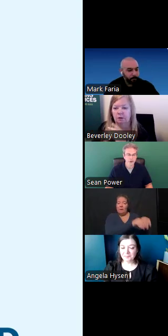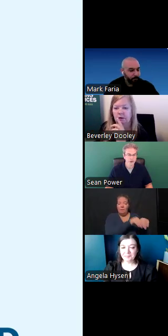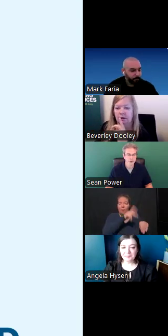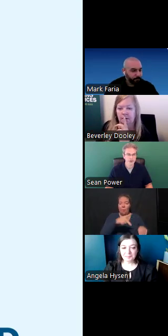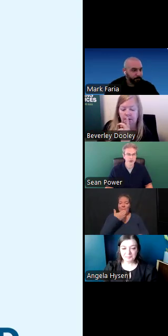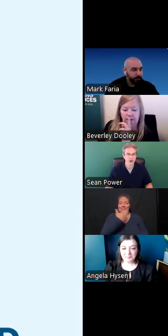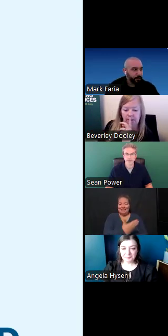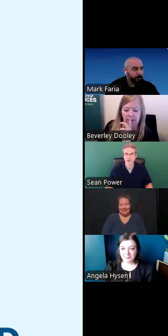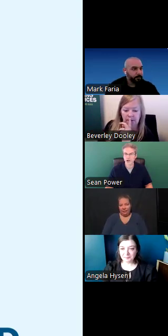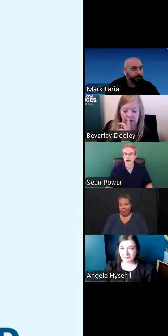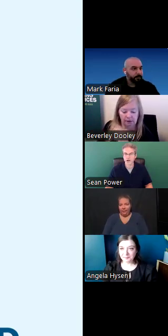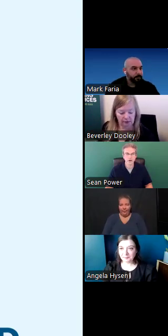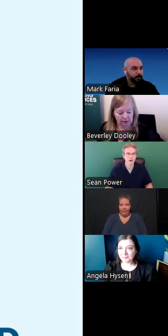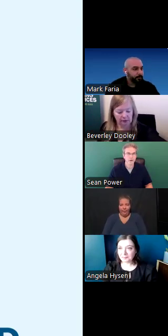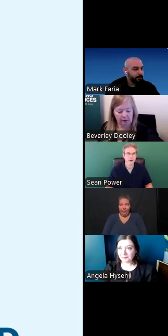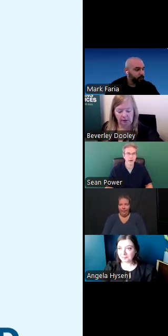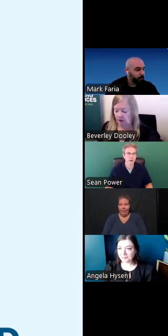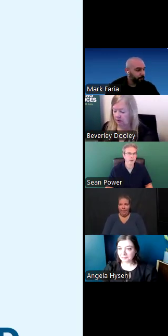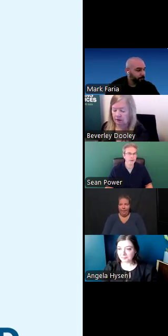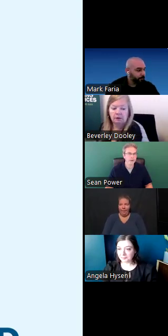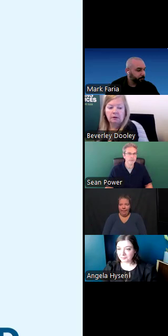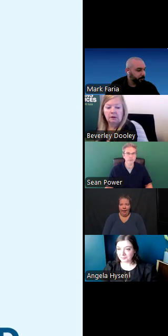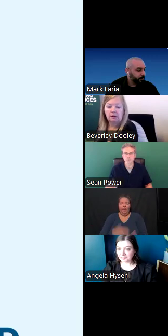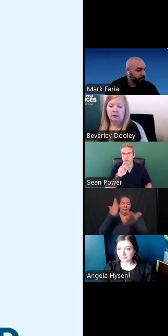If we could also do a stop share on the Sure.